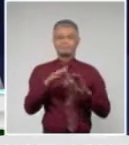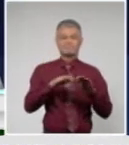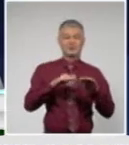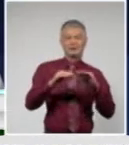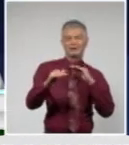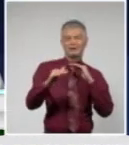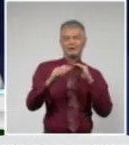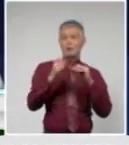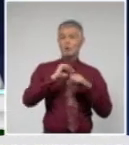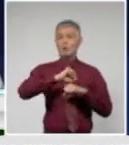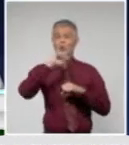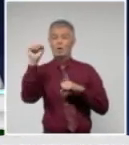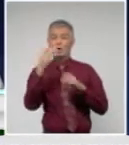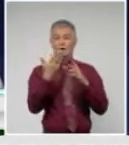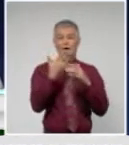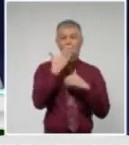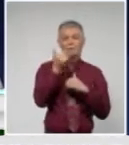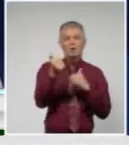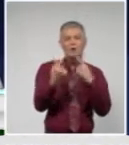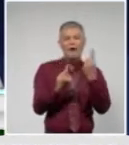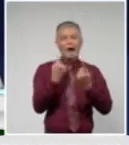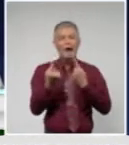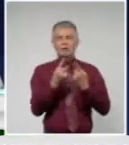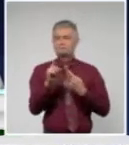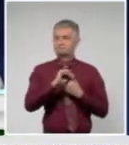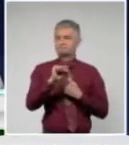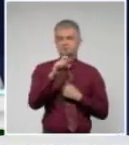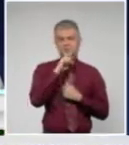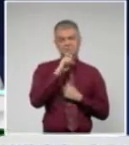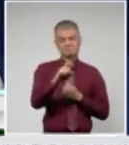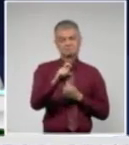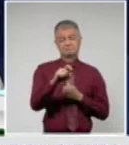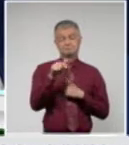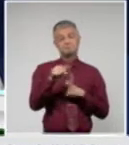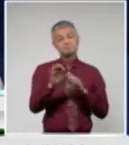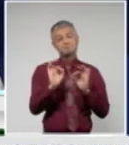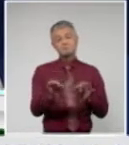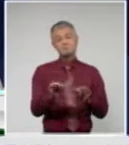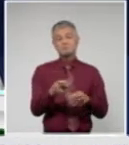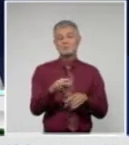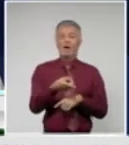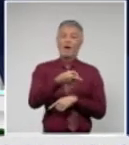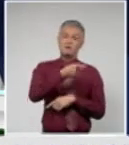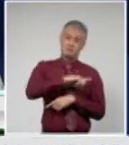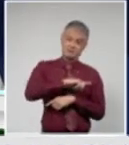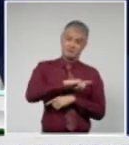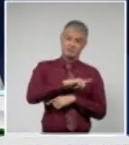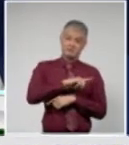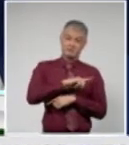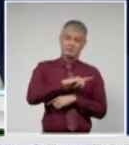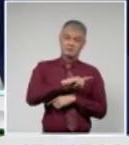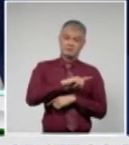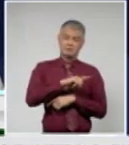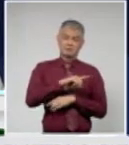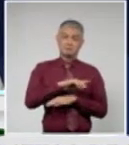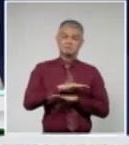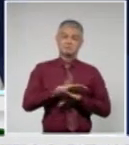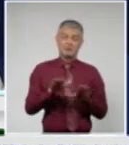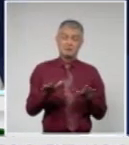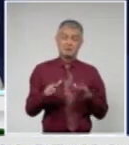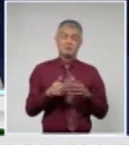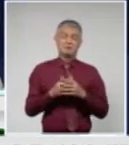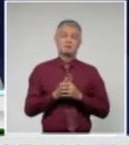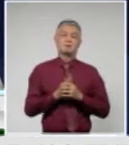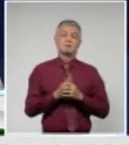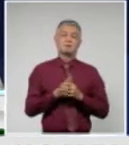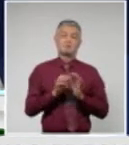He was admitted with difficulty breathing and a fractured hip. While awaiting surgery, he began to suffer